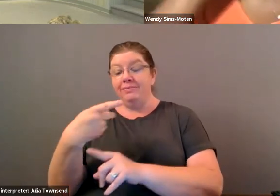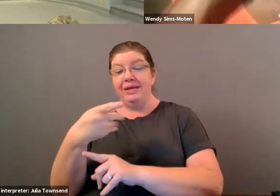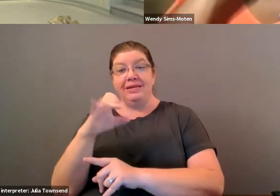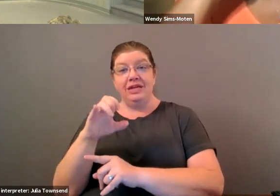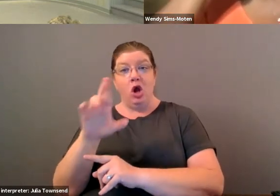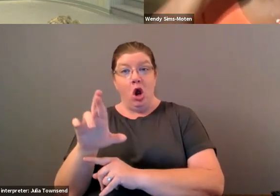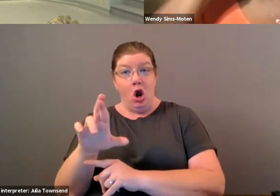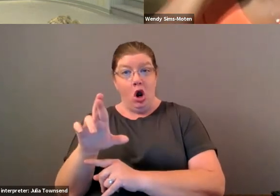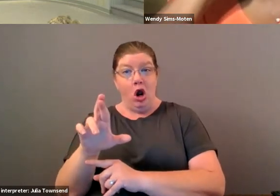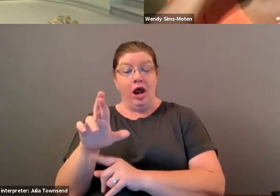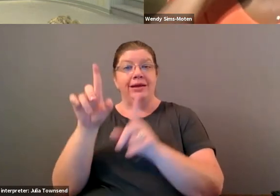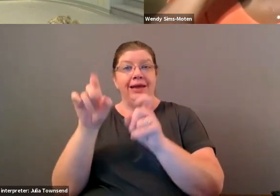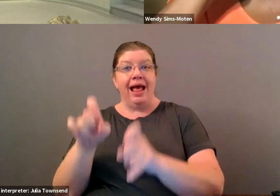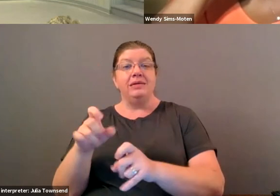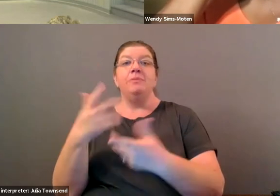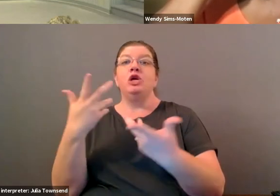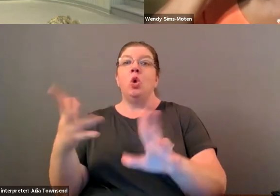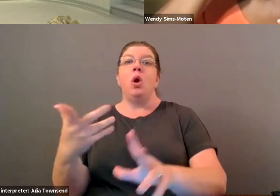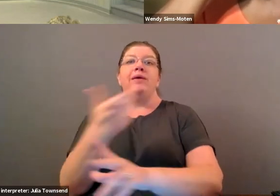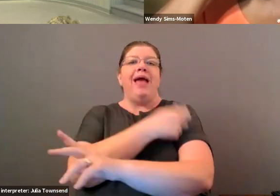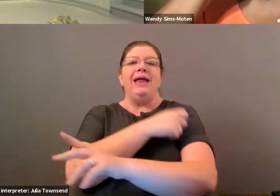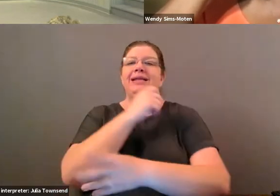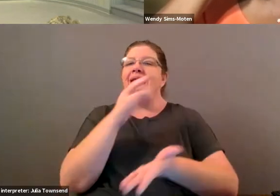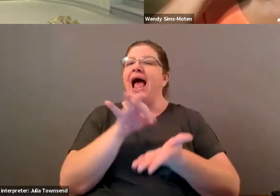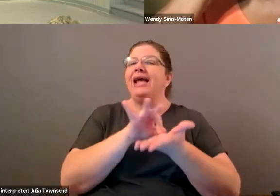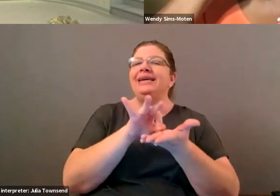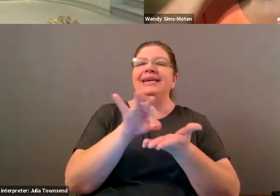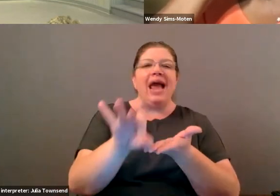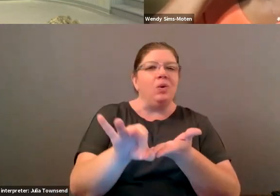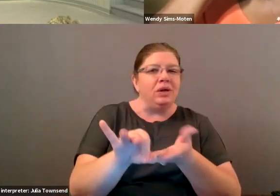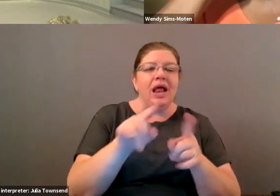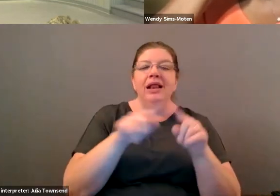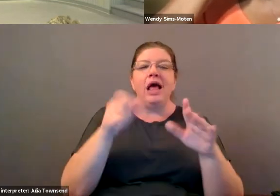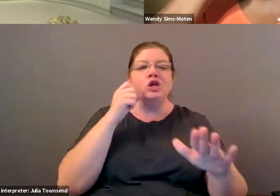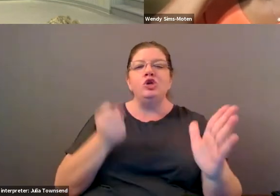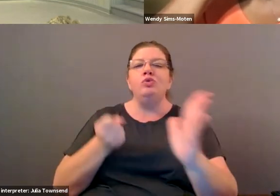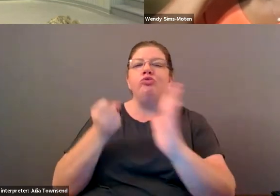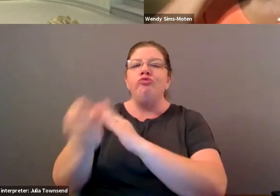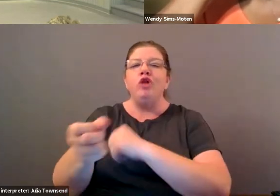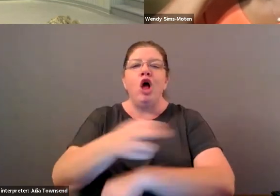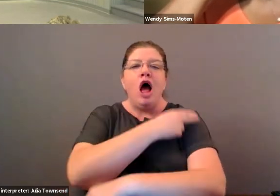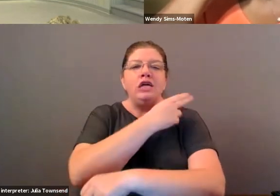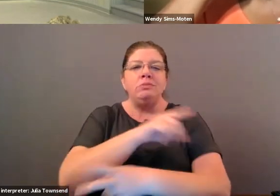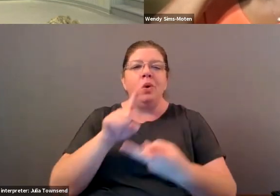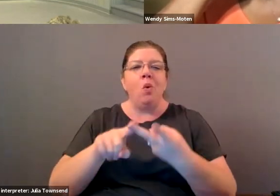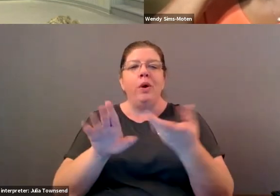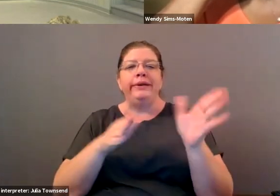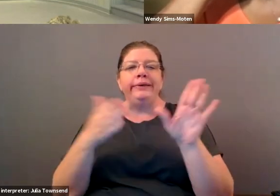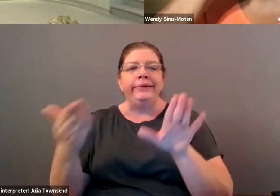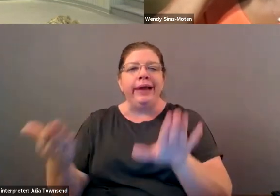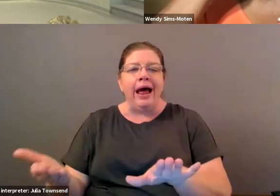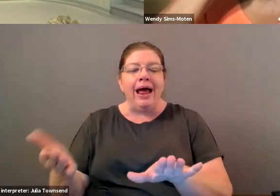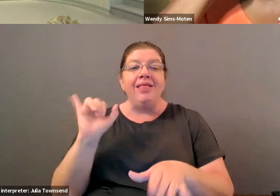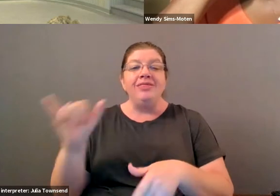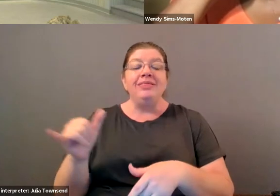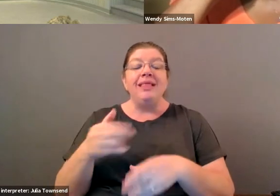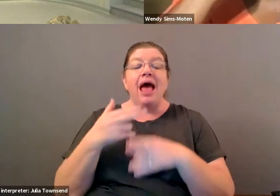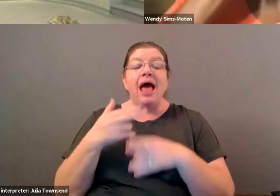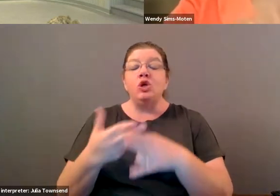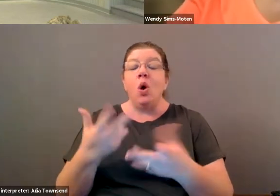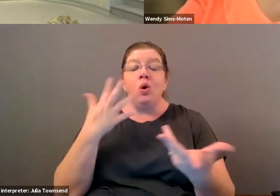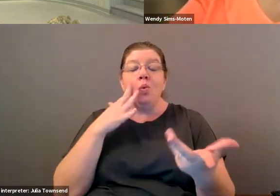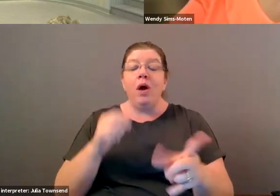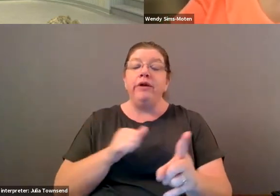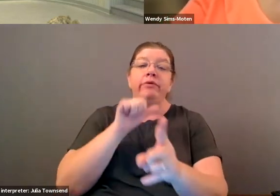you're vaccinated, you don't get counted as a case unless you are actually hospitalized or die. So that is called fraud, my friends. That